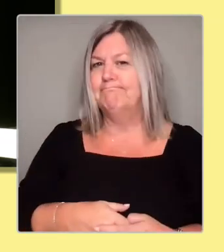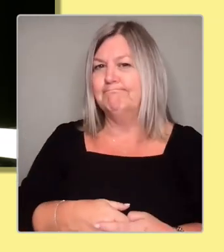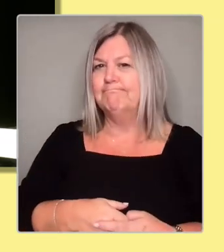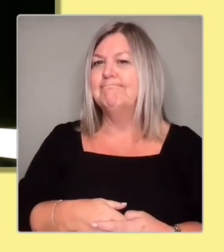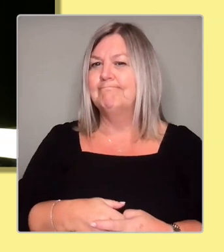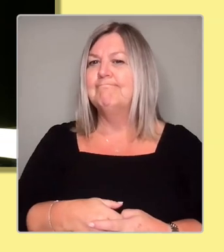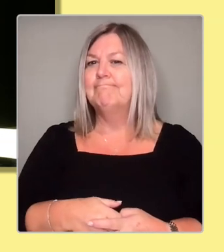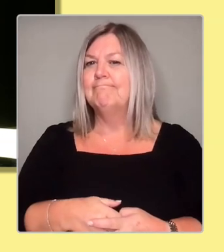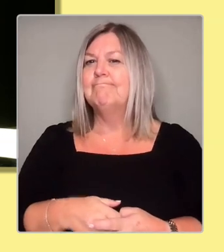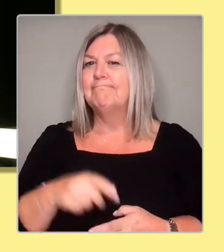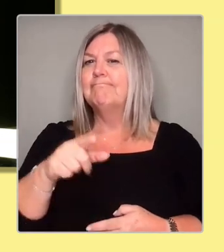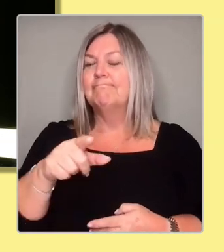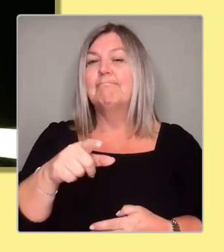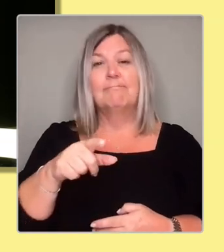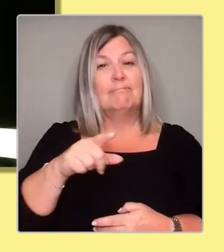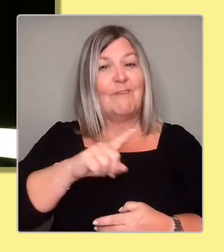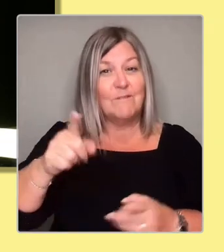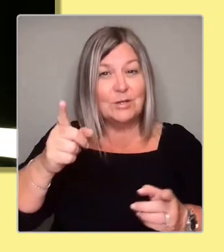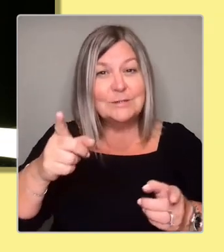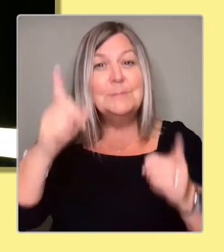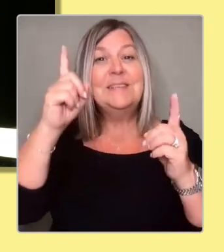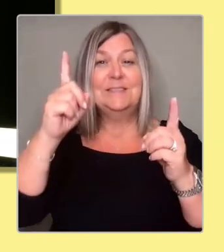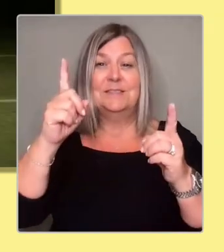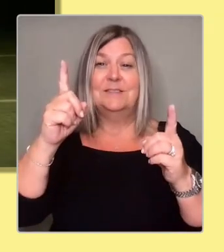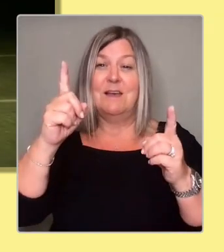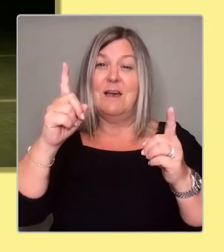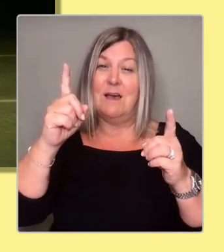would be leading us to independence. So we've got to grow that popular support.